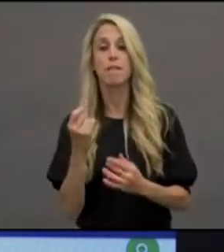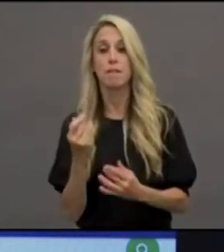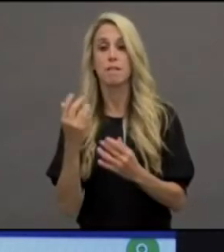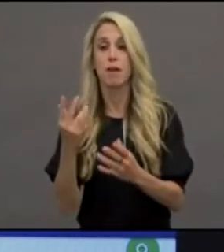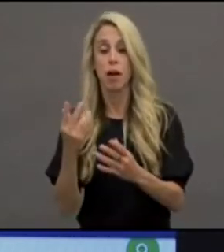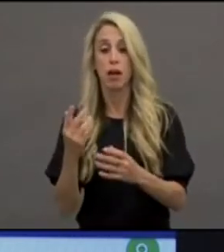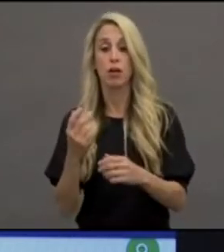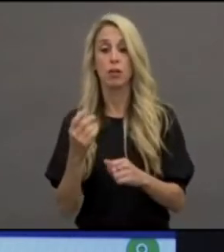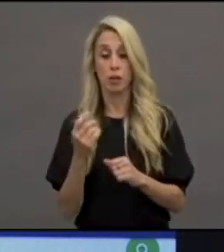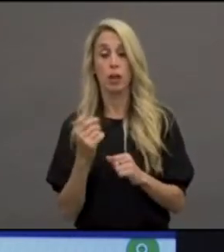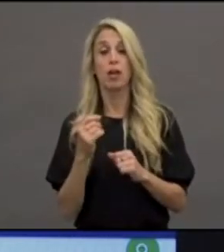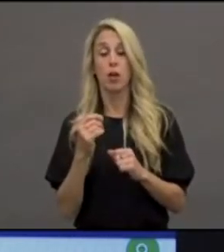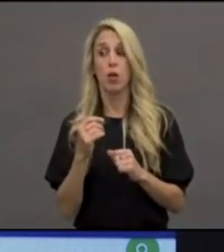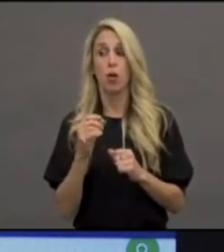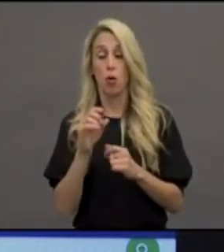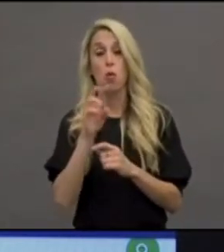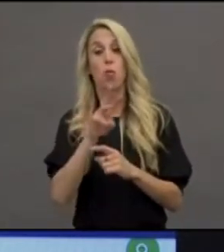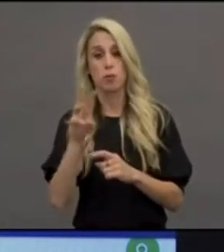webpage. This is a great information